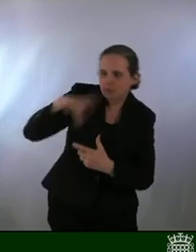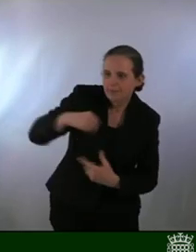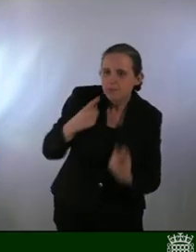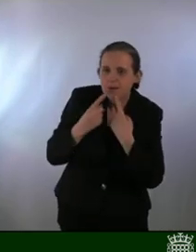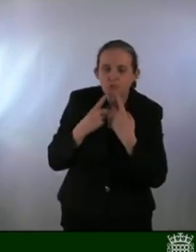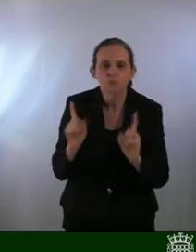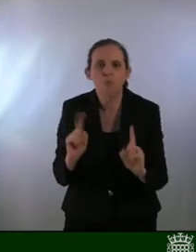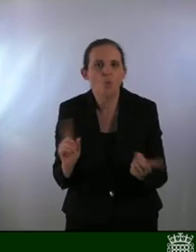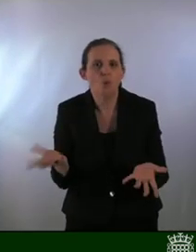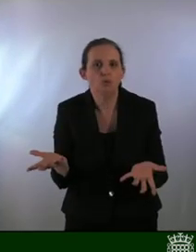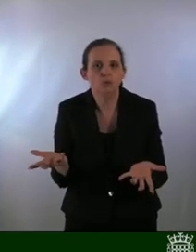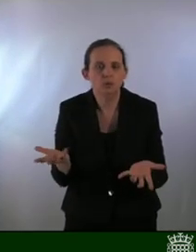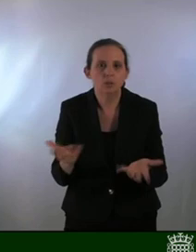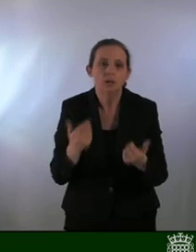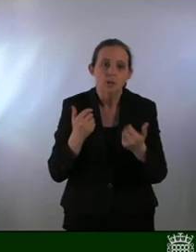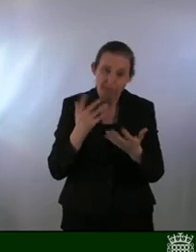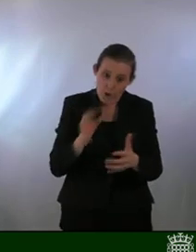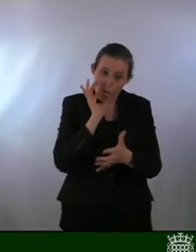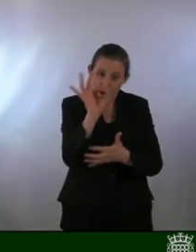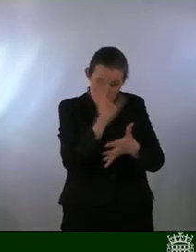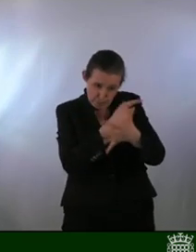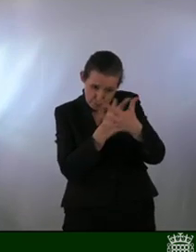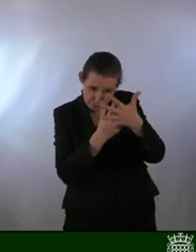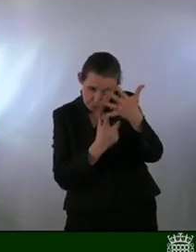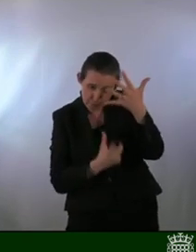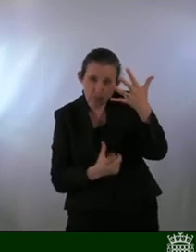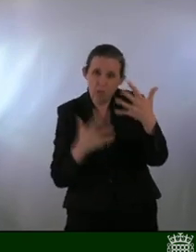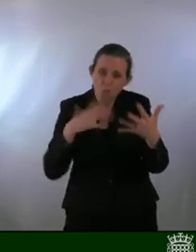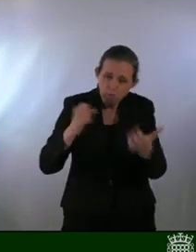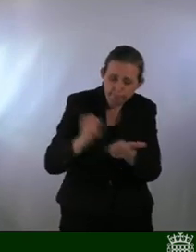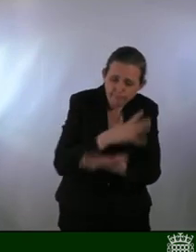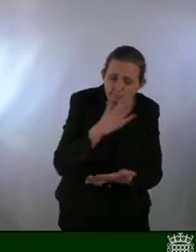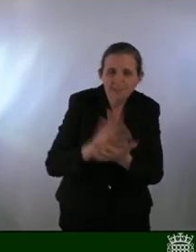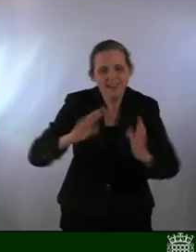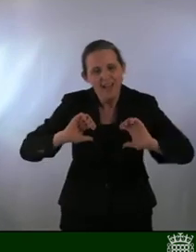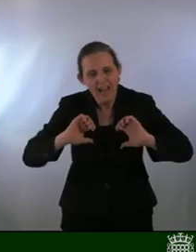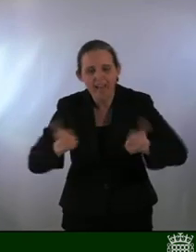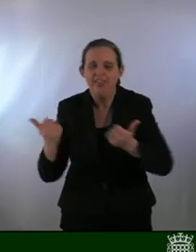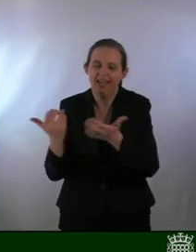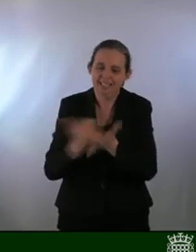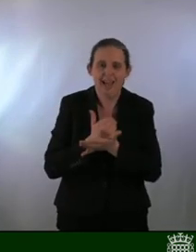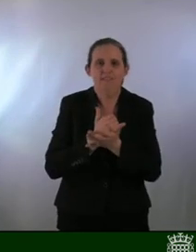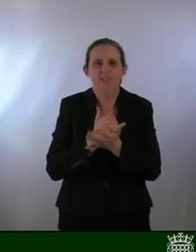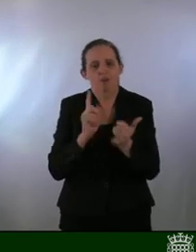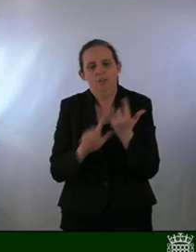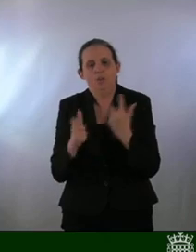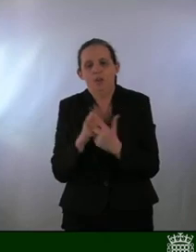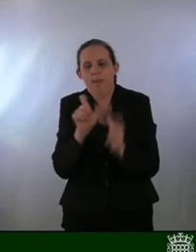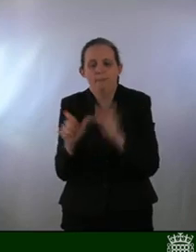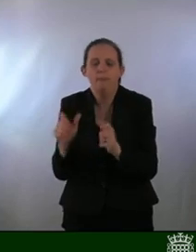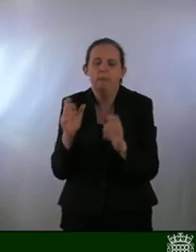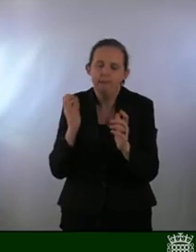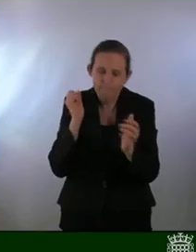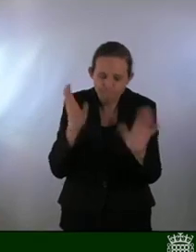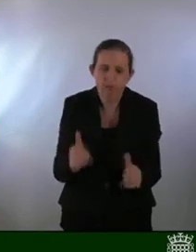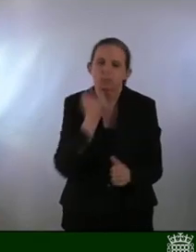possible. We have put these questions to him because the health and safety of the nation must always come